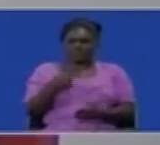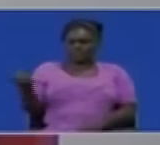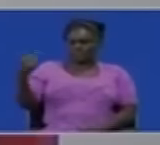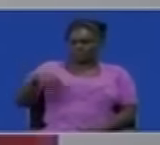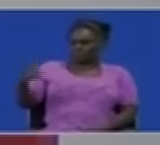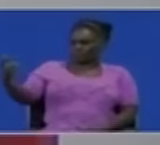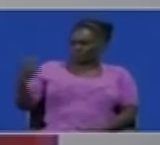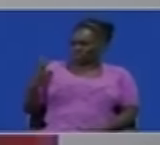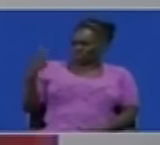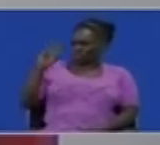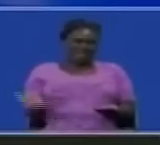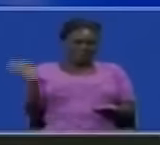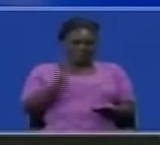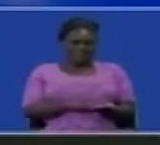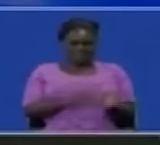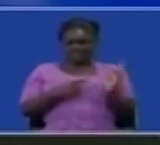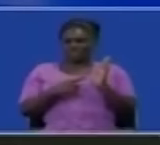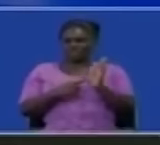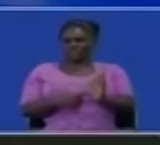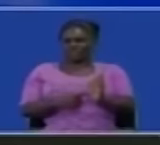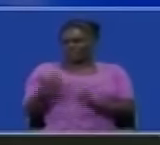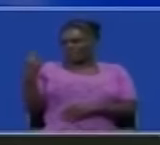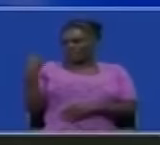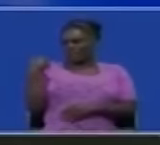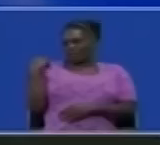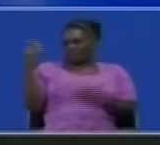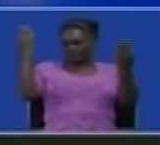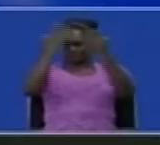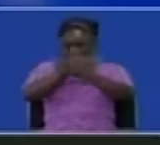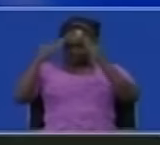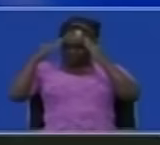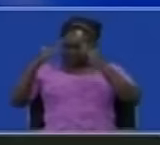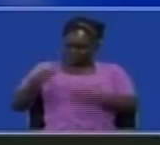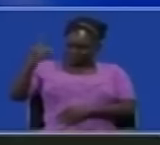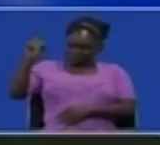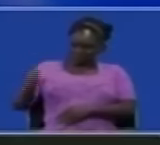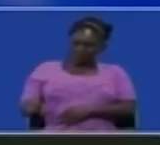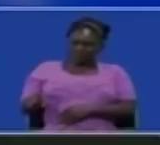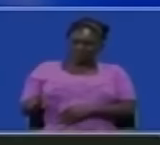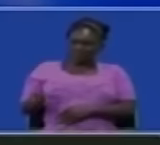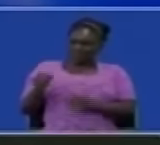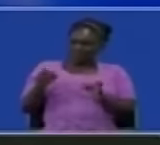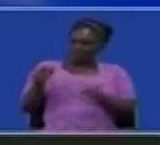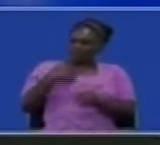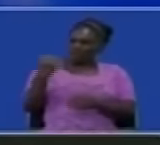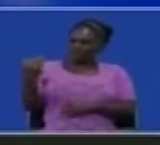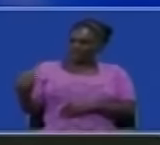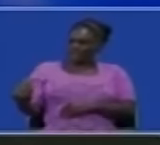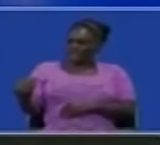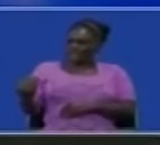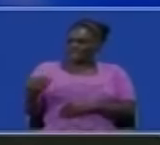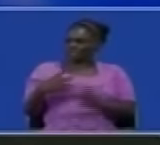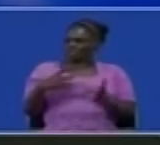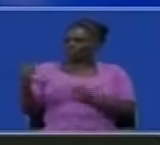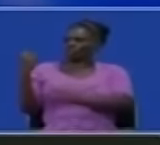You're watching Checkpoint. We'll be right back. So now the number tonight is one you need to pay attention to. If you have a child that is reporting